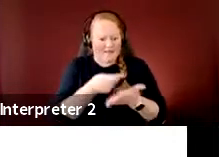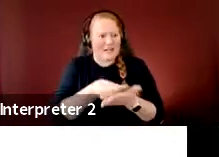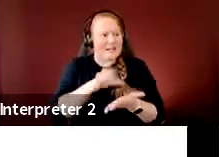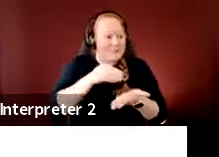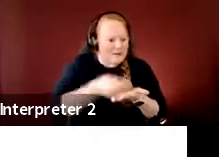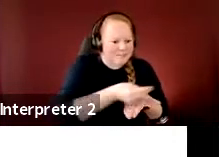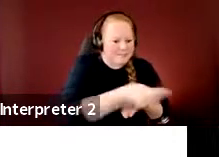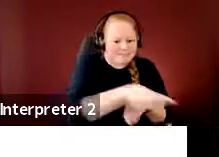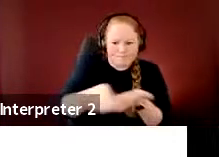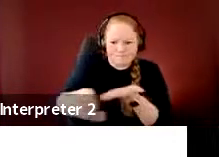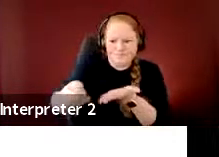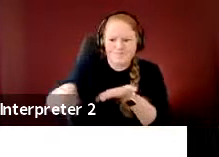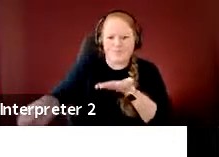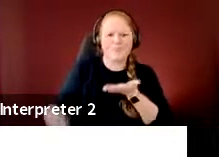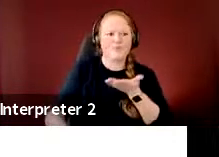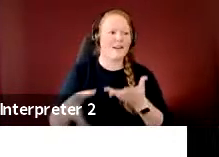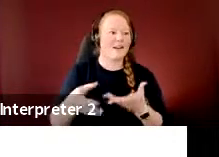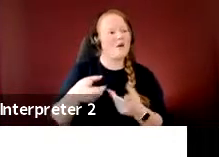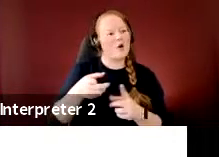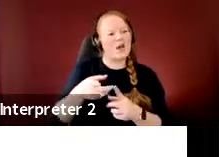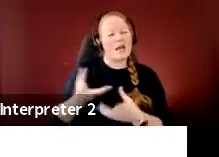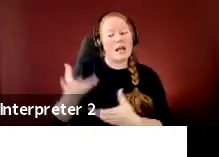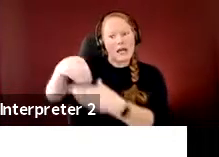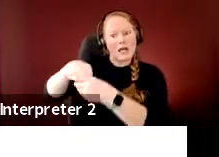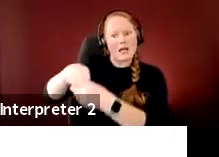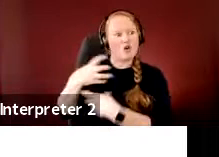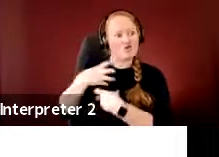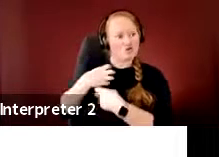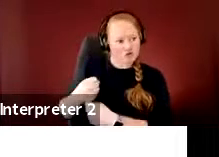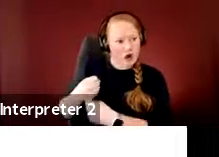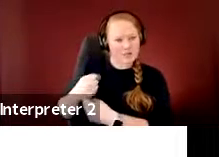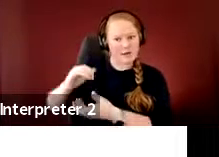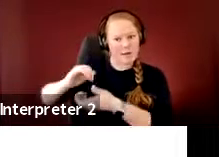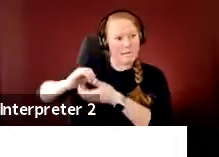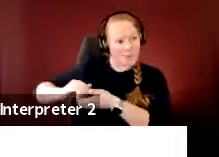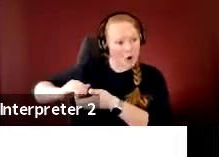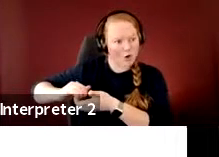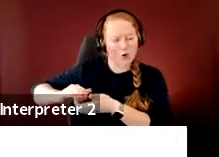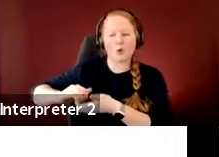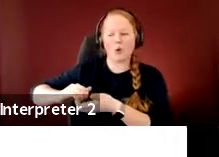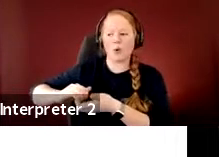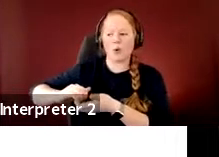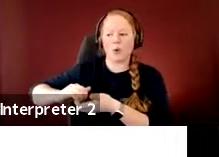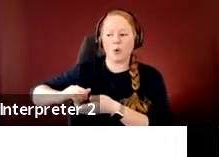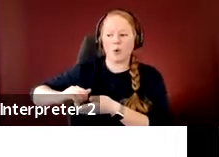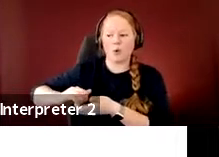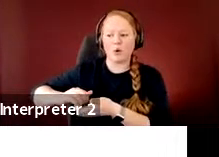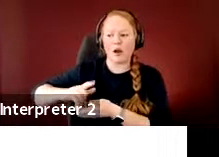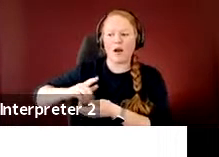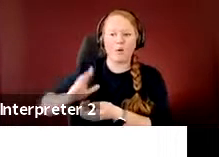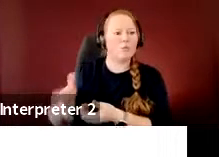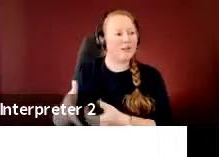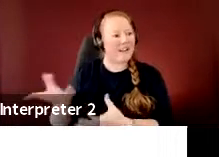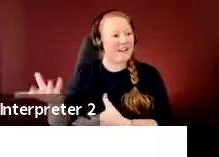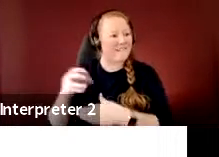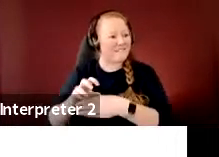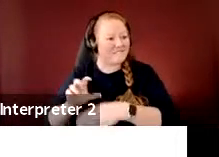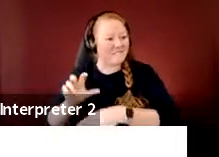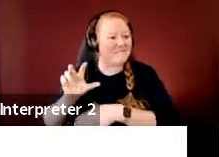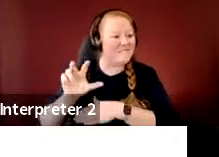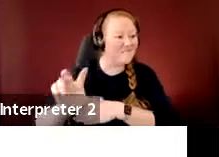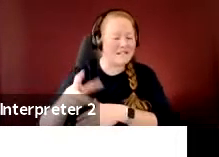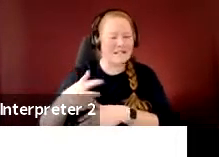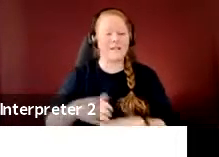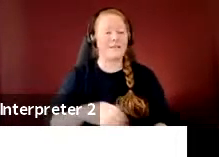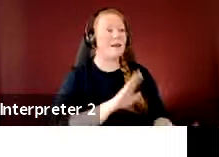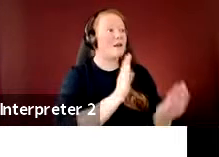in a trusted partner, and an online application portal will be created, and the city invest in door-to-door outreach and case management.